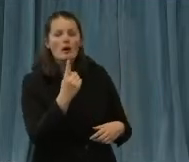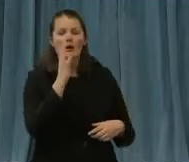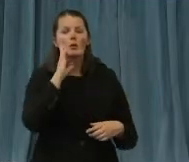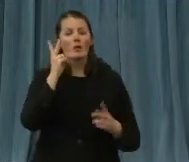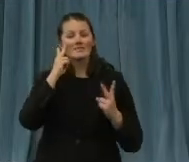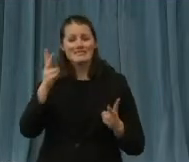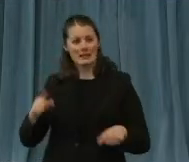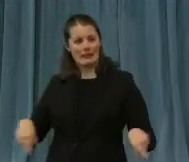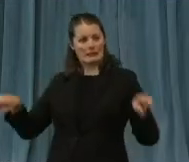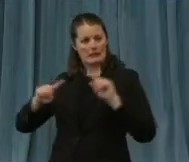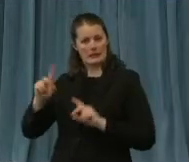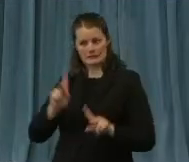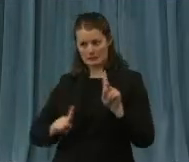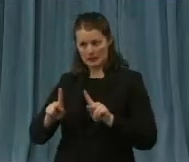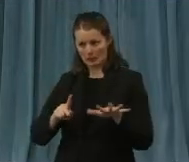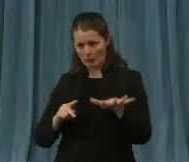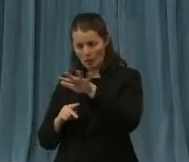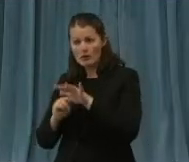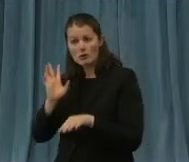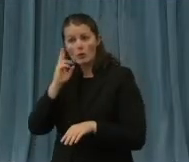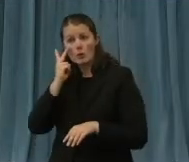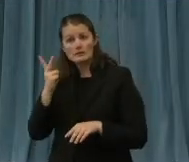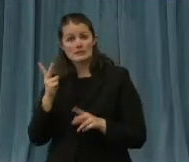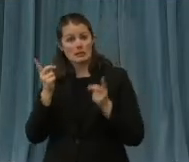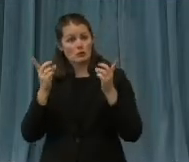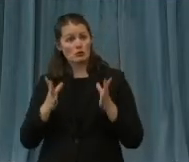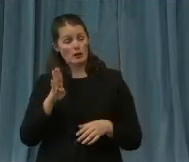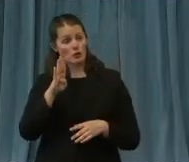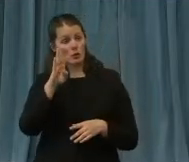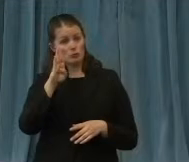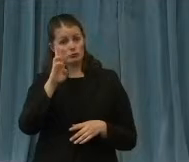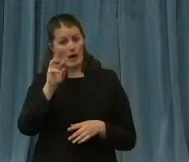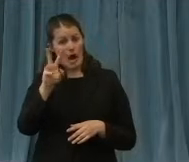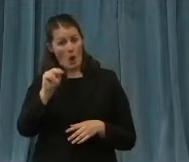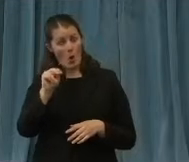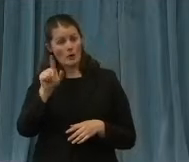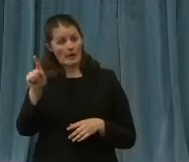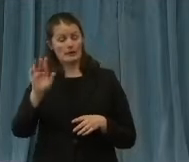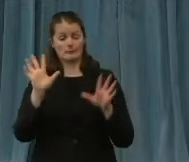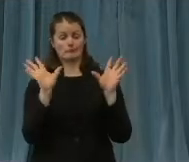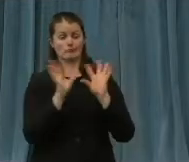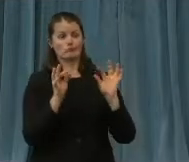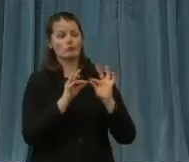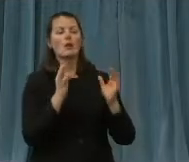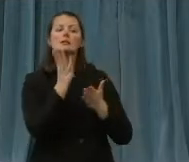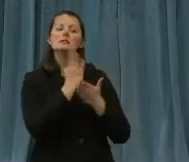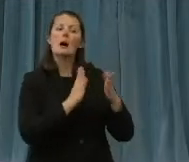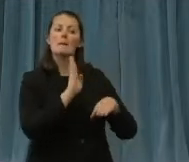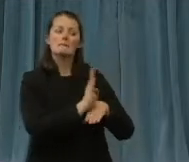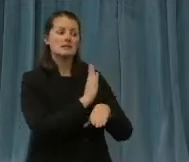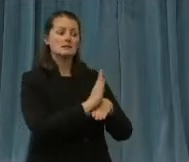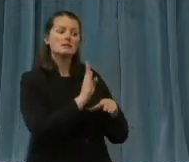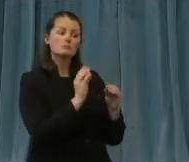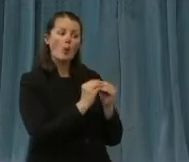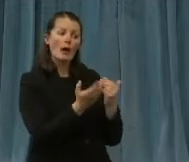seeing Director Brown a lot more and his consultation. Some businesses are more practical to open up